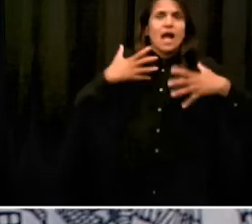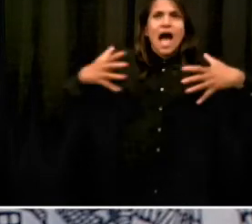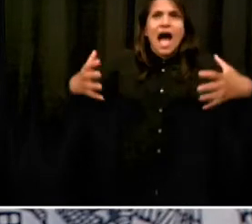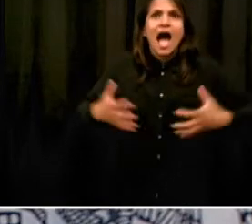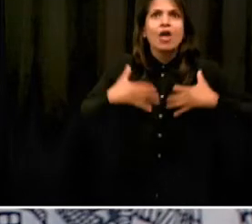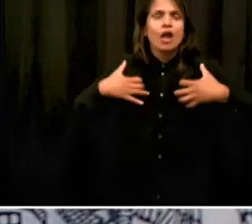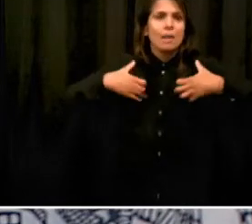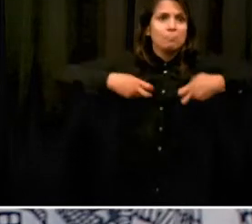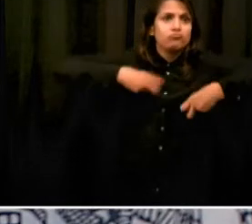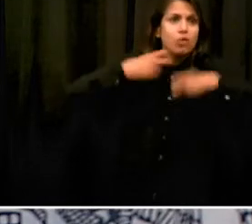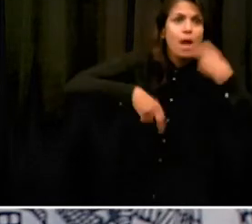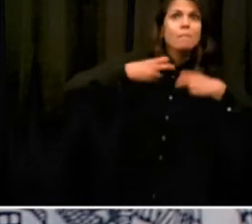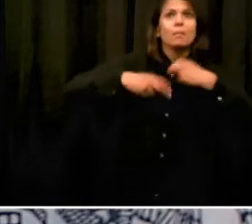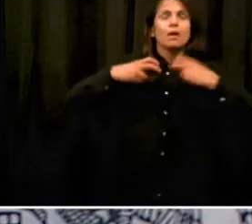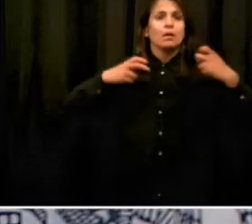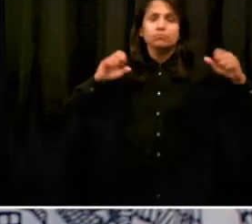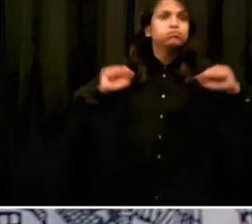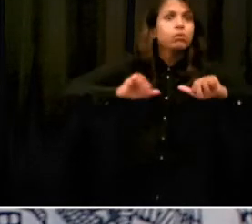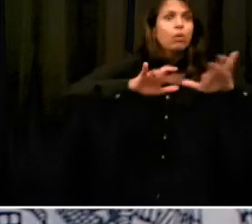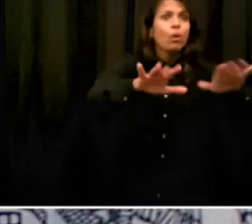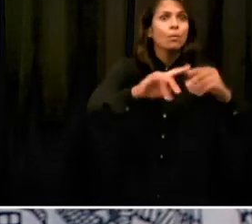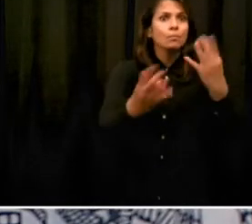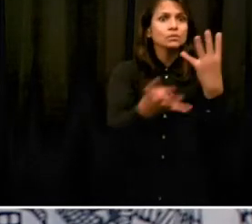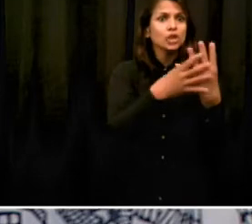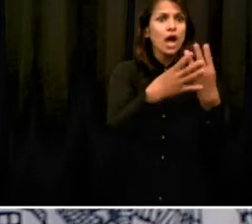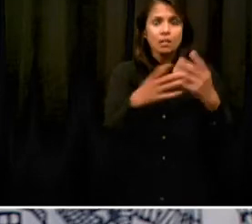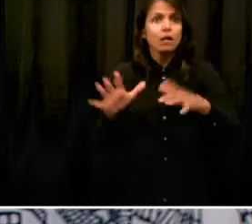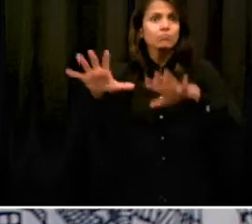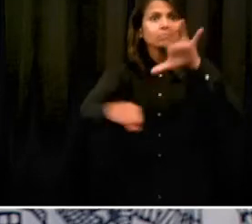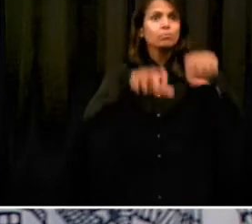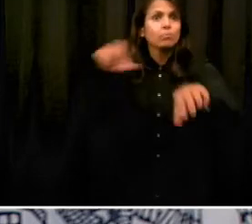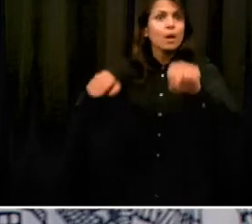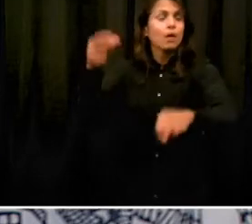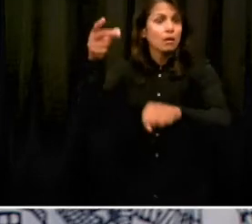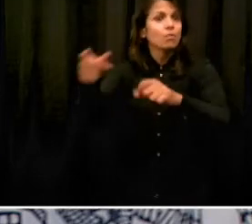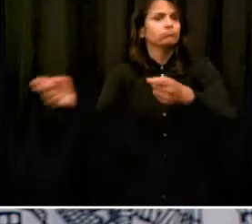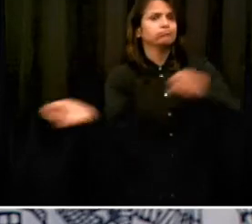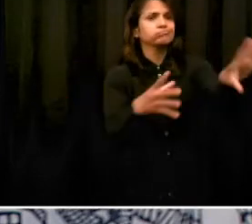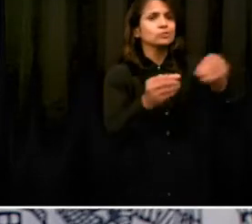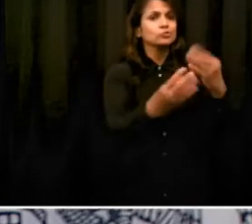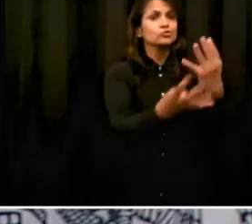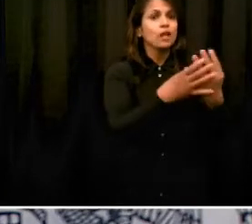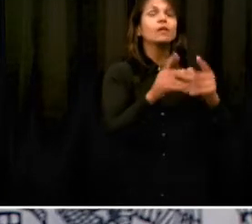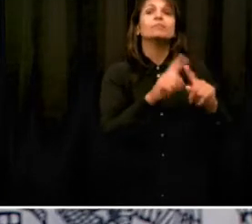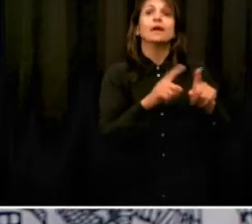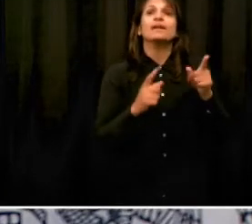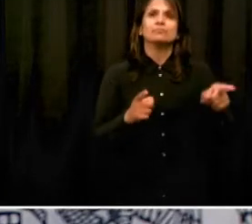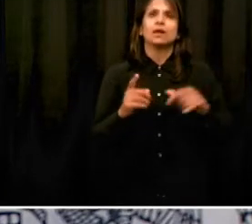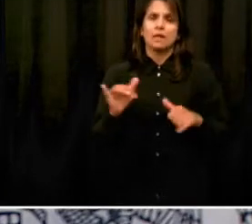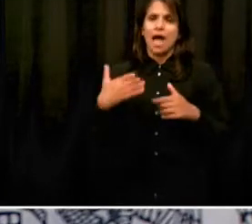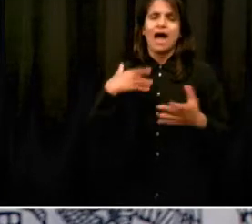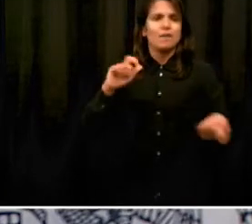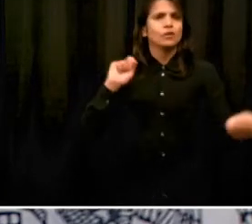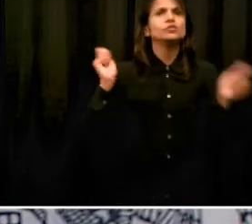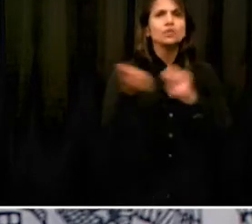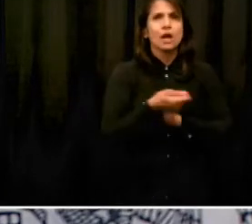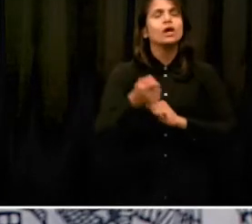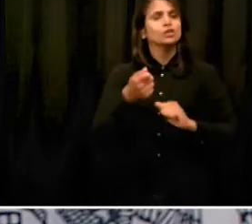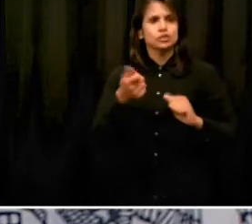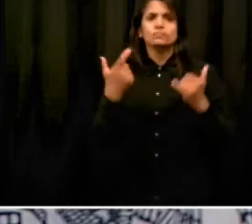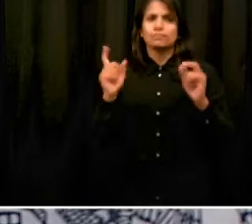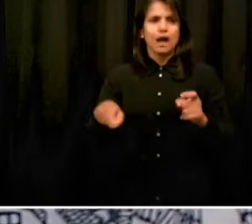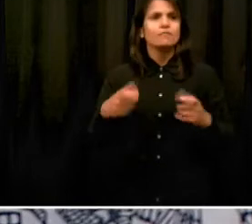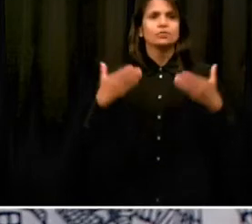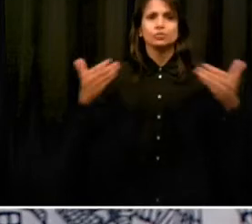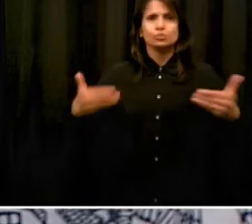that, which is why there's a heavy emphasis on mental health in this city, which is why we've seen some important reforms in